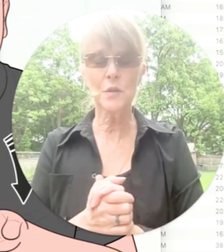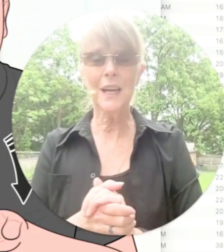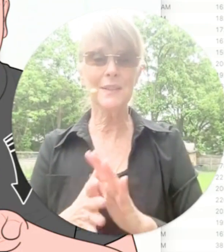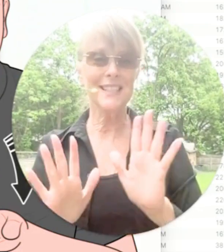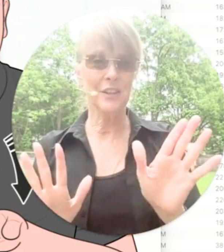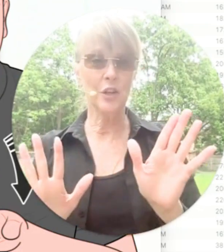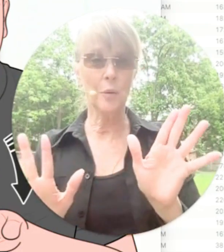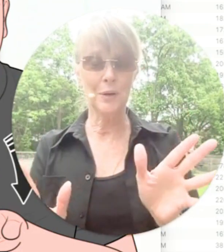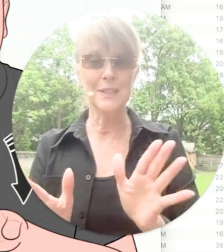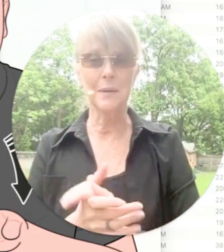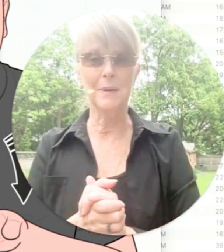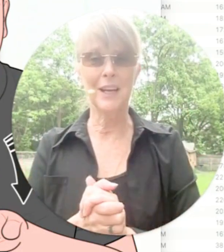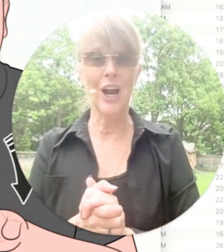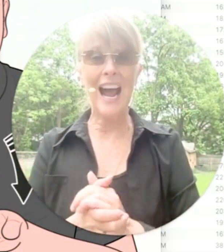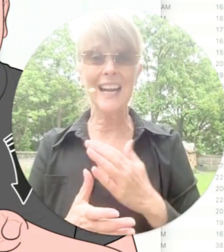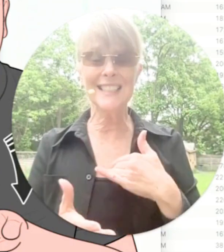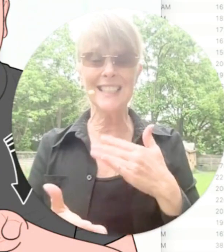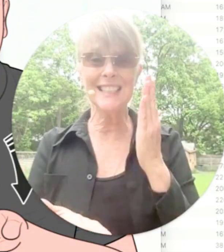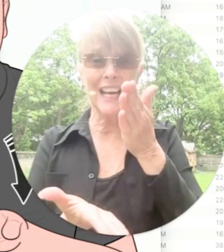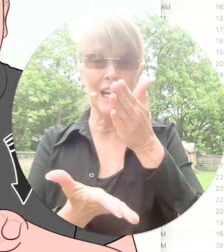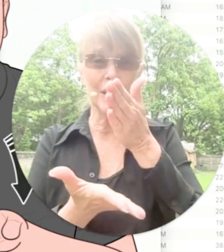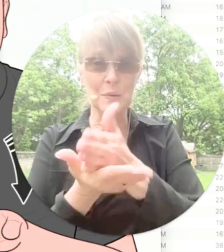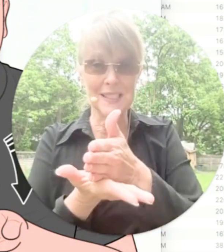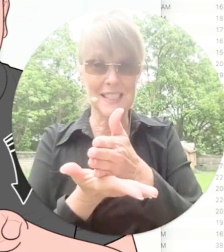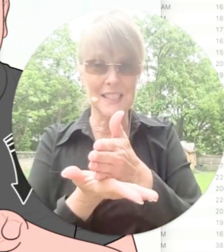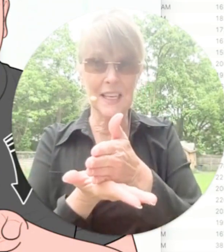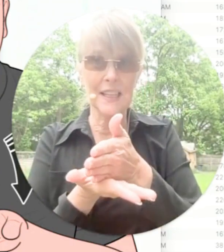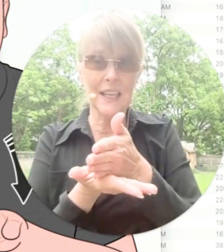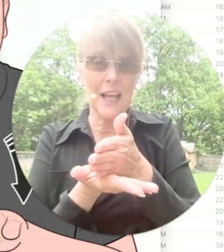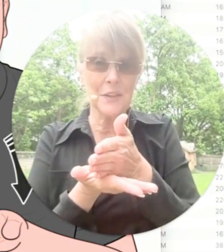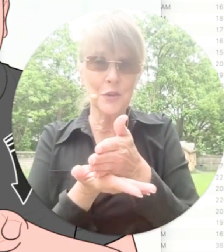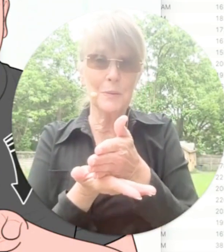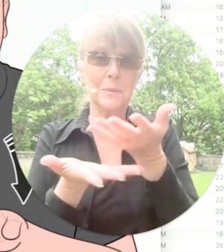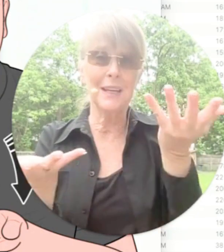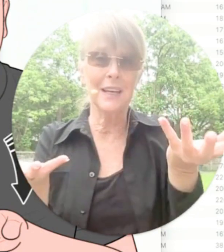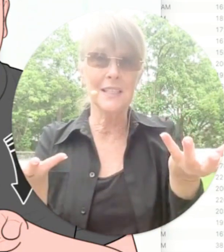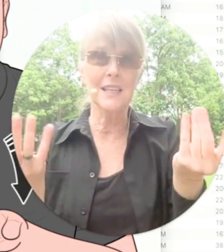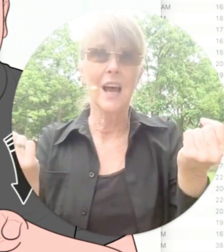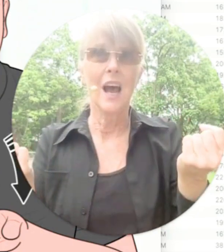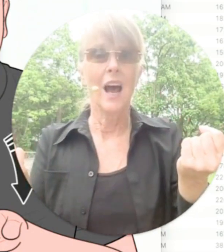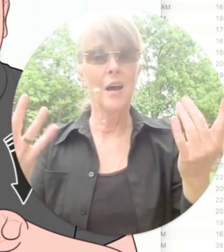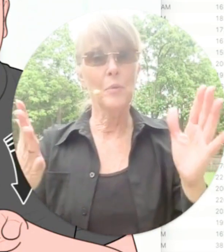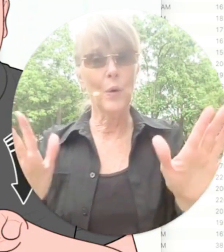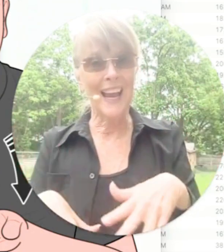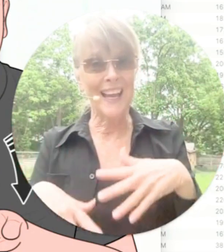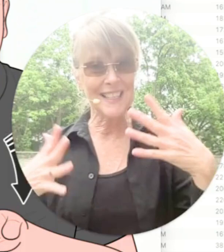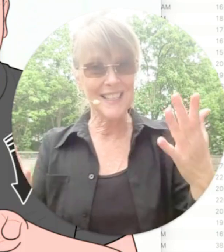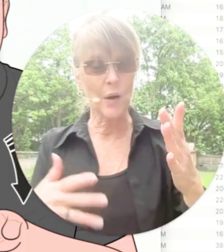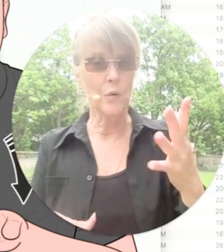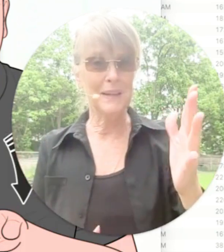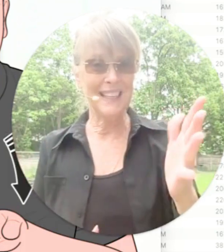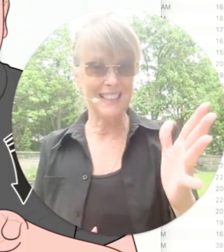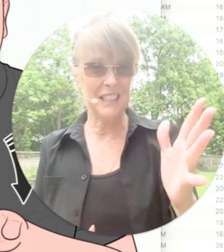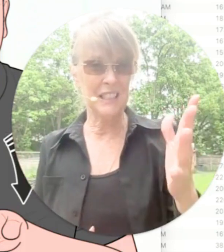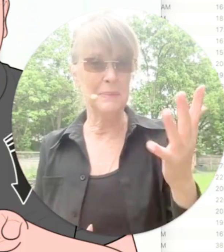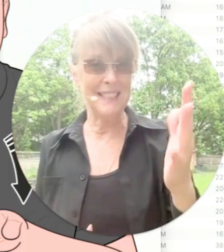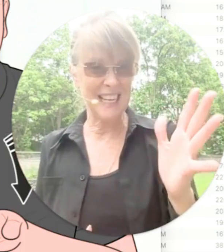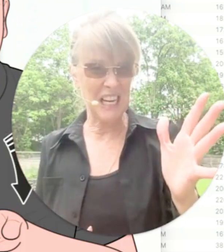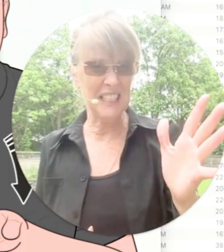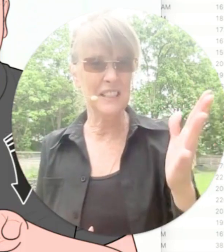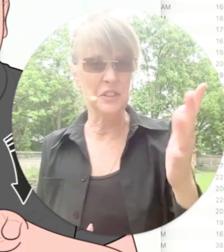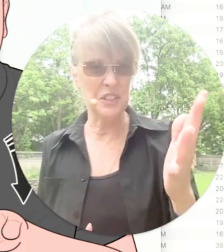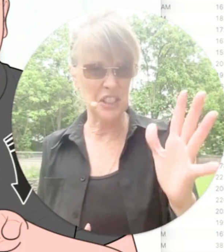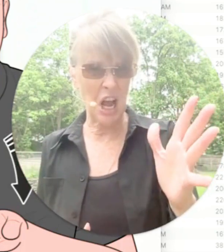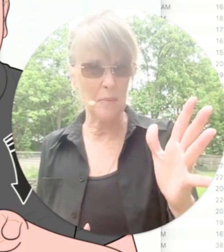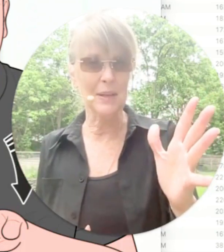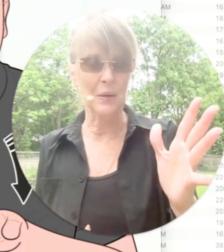This is the one I was telling you, a pro tip here. I tend to not use this in the classroom just because more ASL would be to be